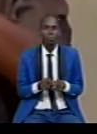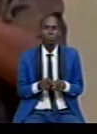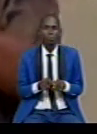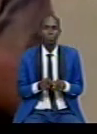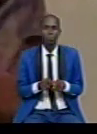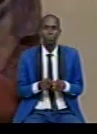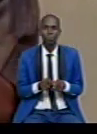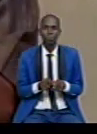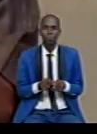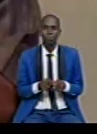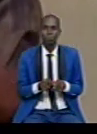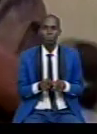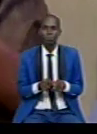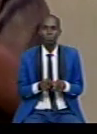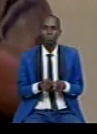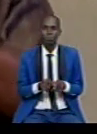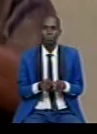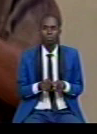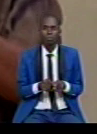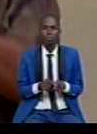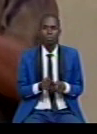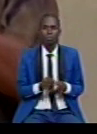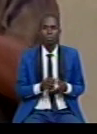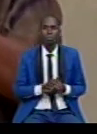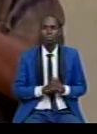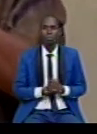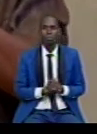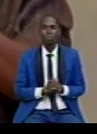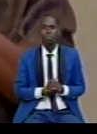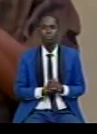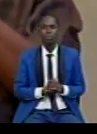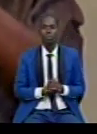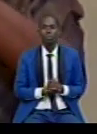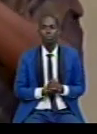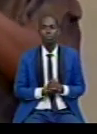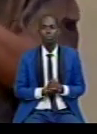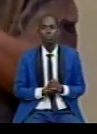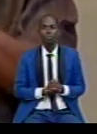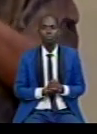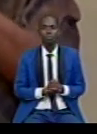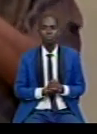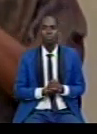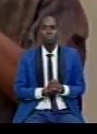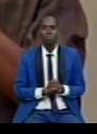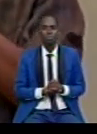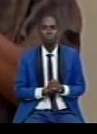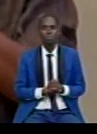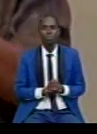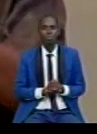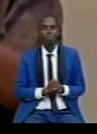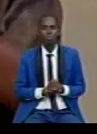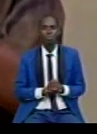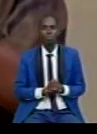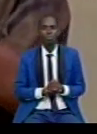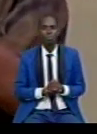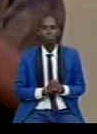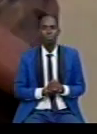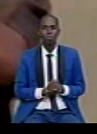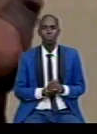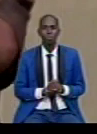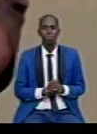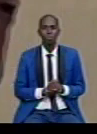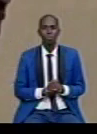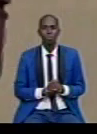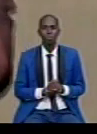that, did he not tell me before when I told him for the first time that the Lord said, when I'm doing so, he'll be doing my own. I